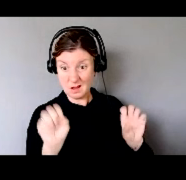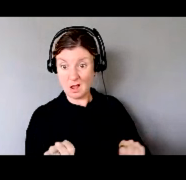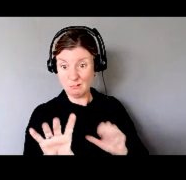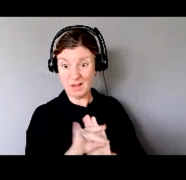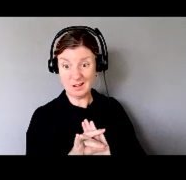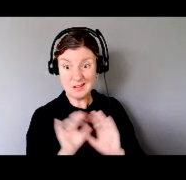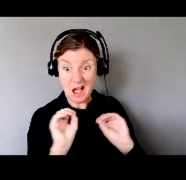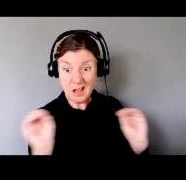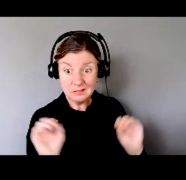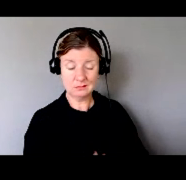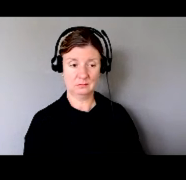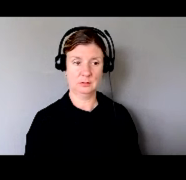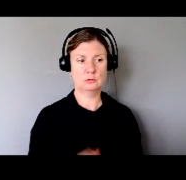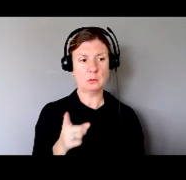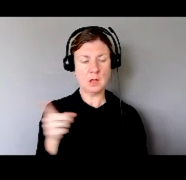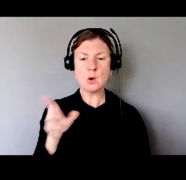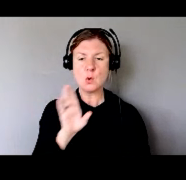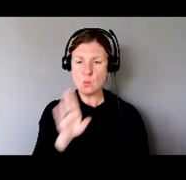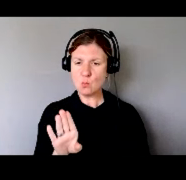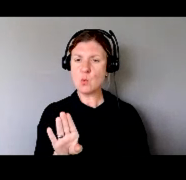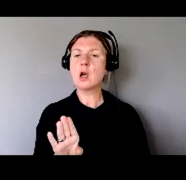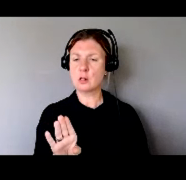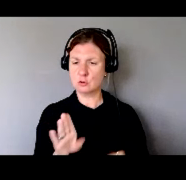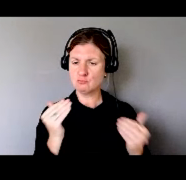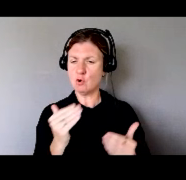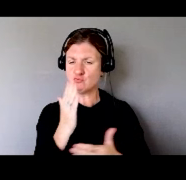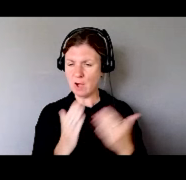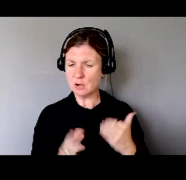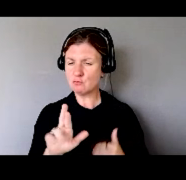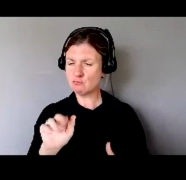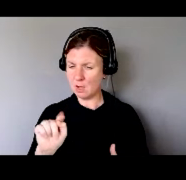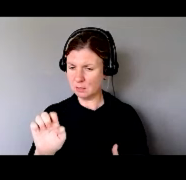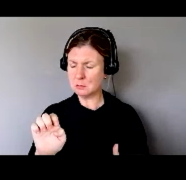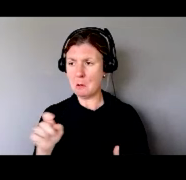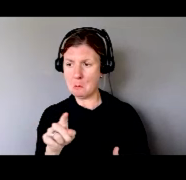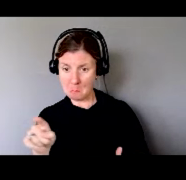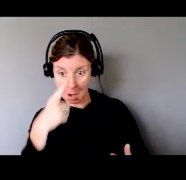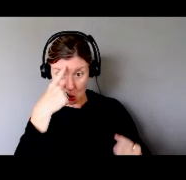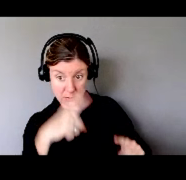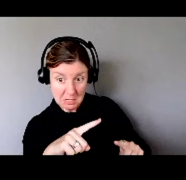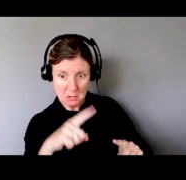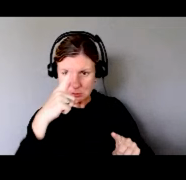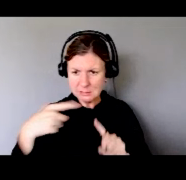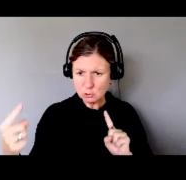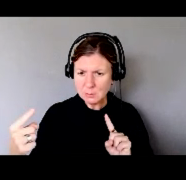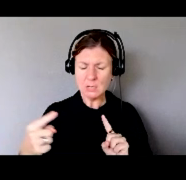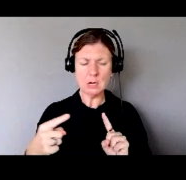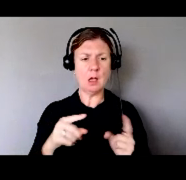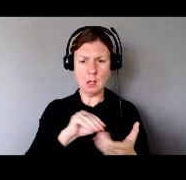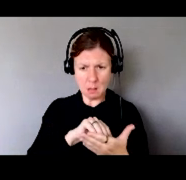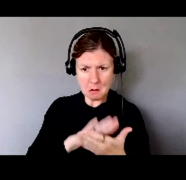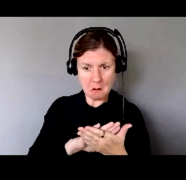Committee members will rate the level to which they agree or disagree and/or their confidence that